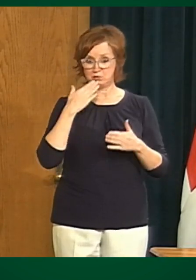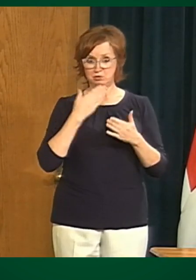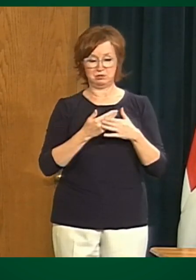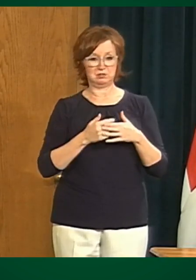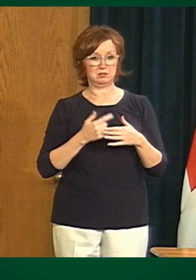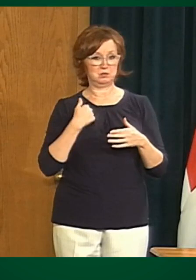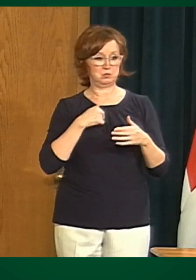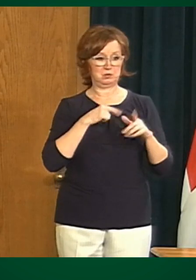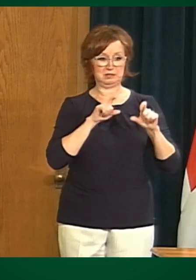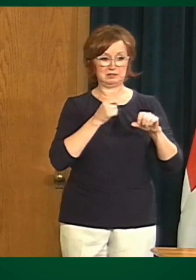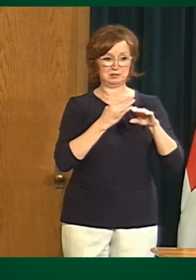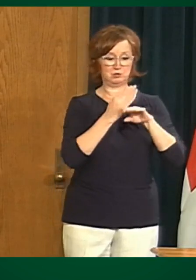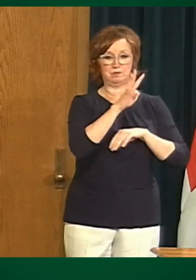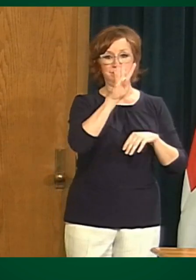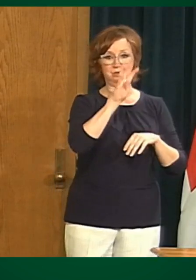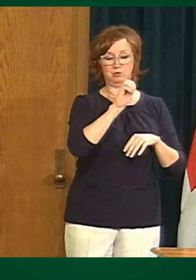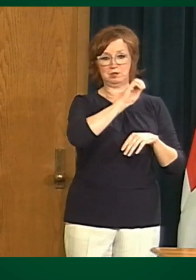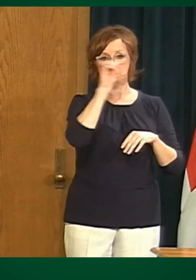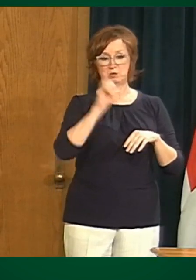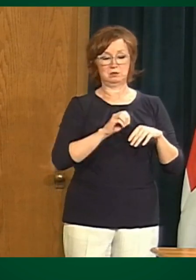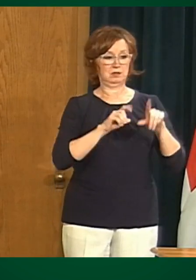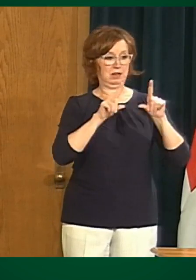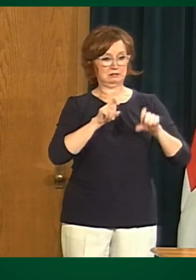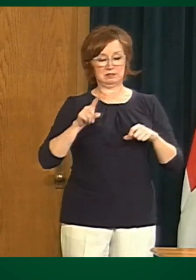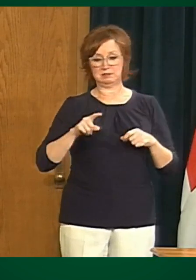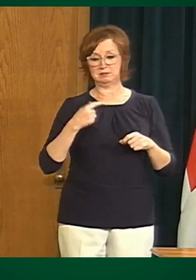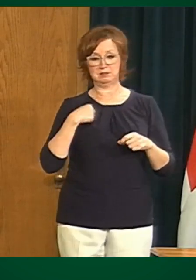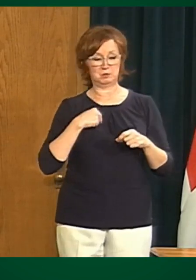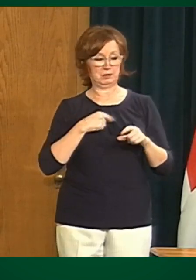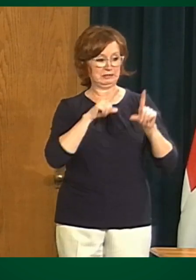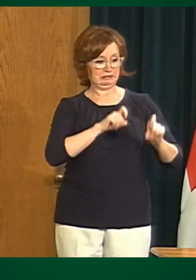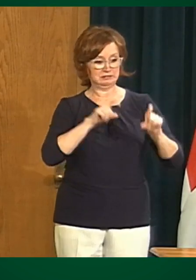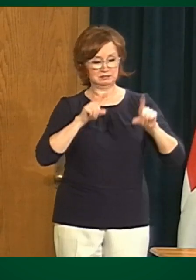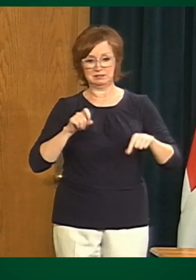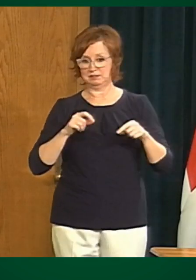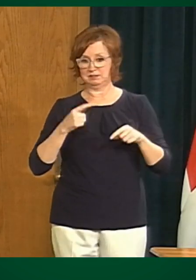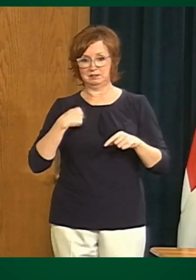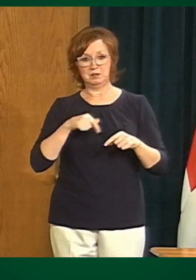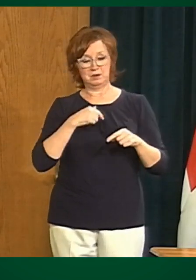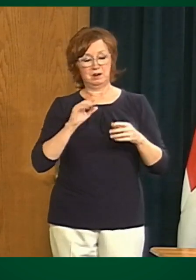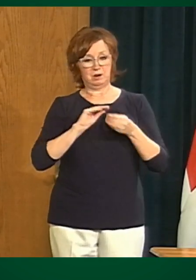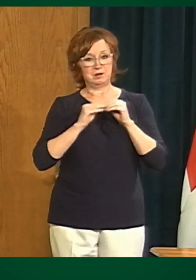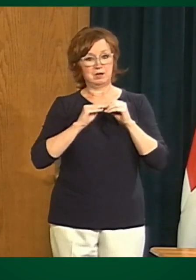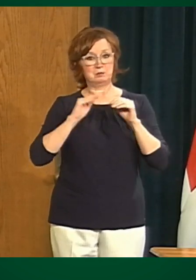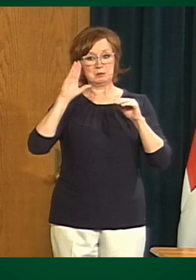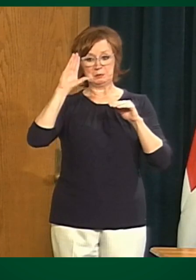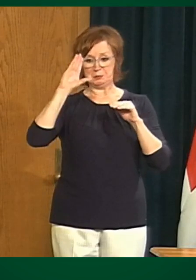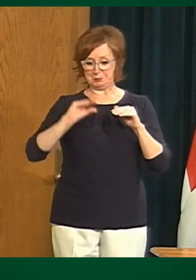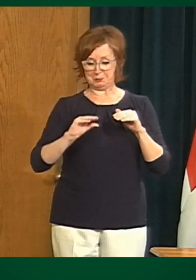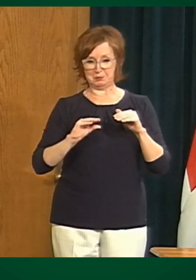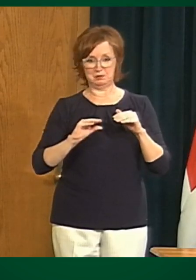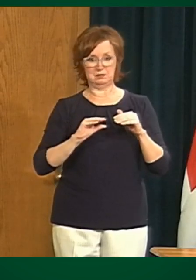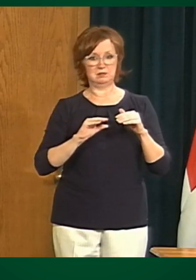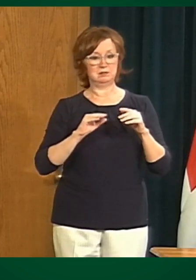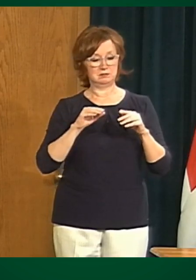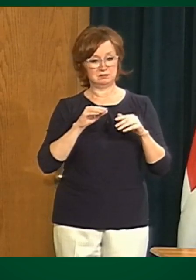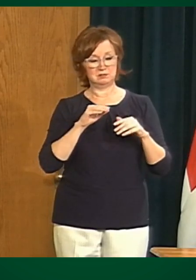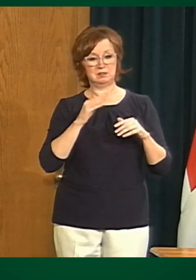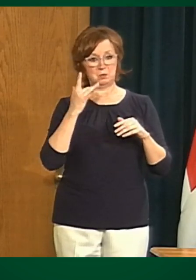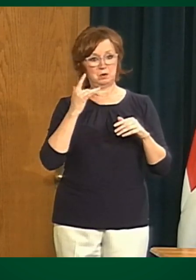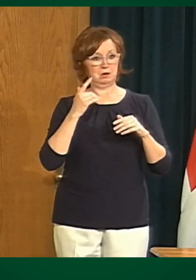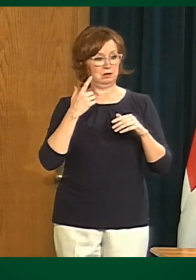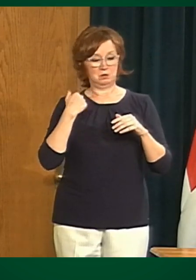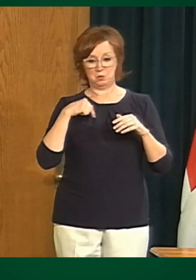testing. So we are testing more, and we have a much lower infection rate here in Saskatchewan, and that is in a large part because of the